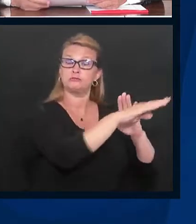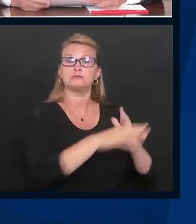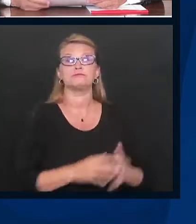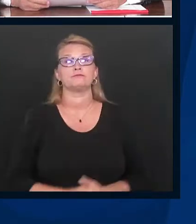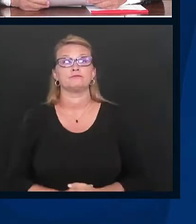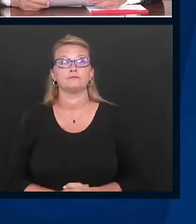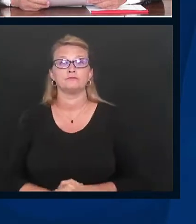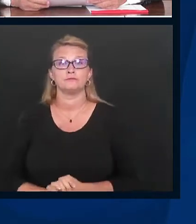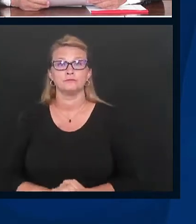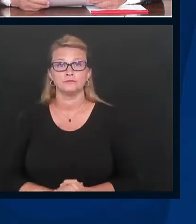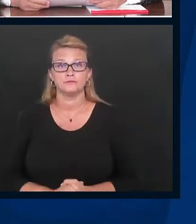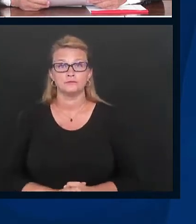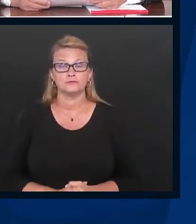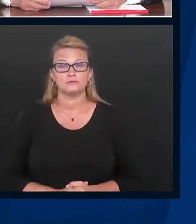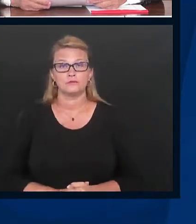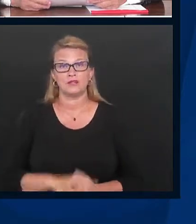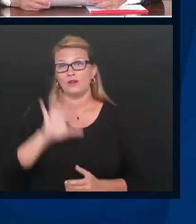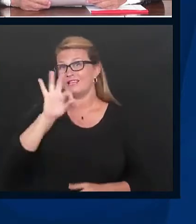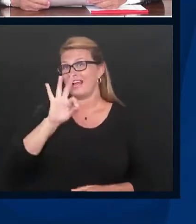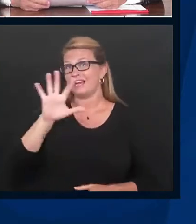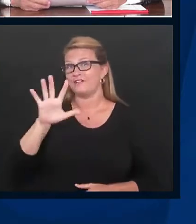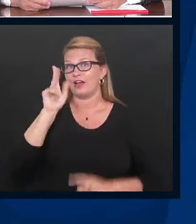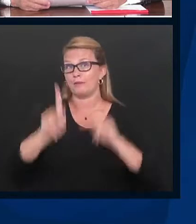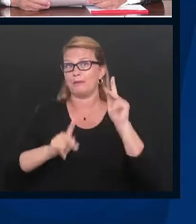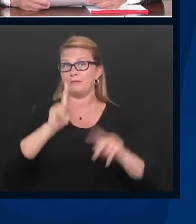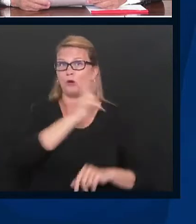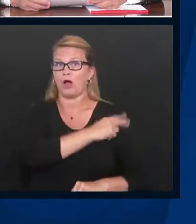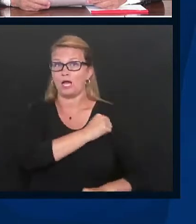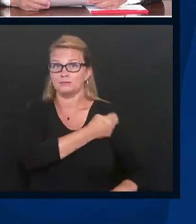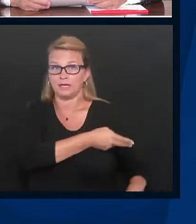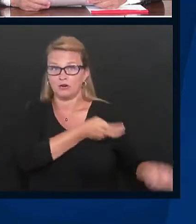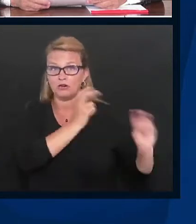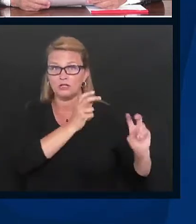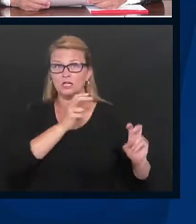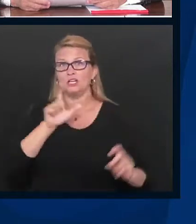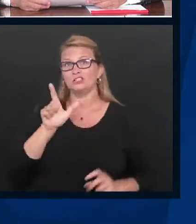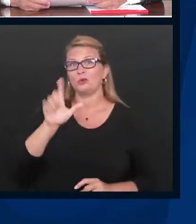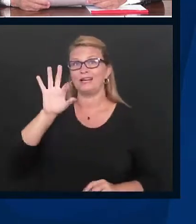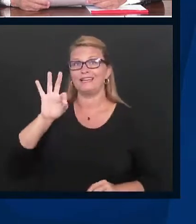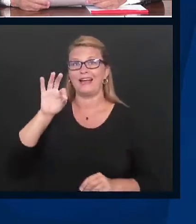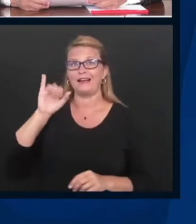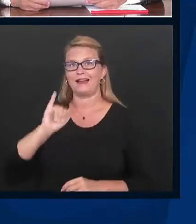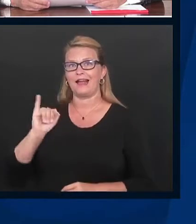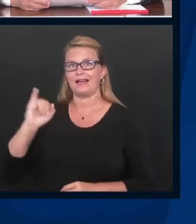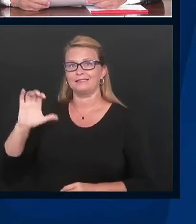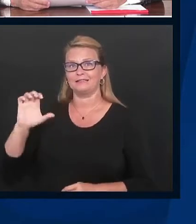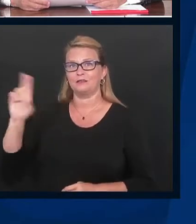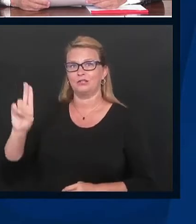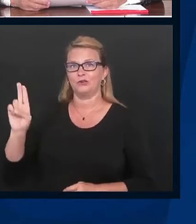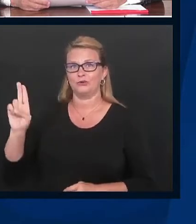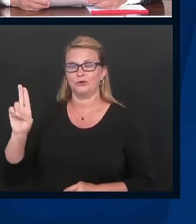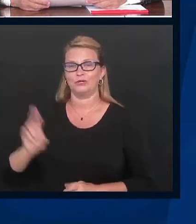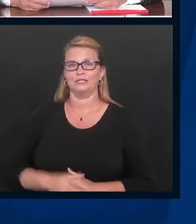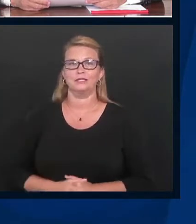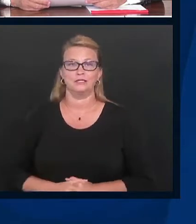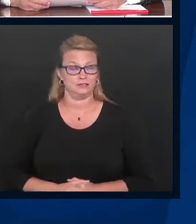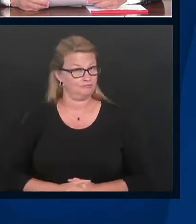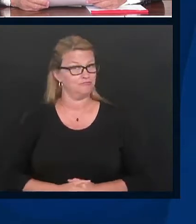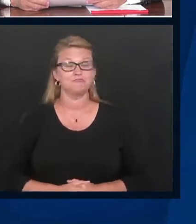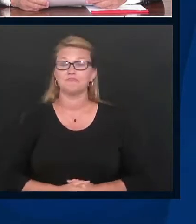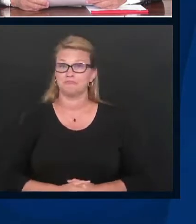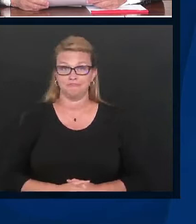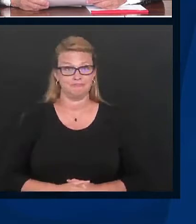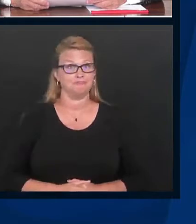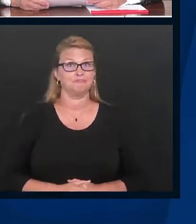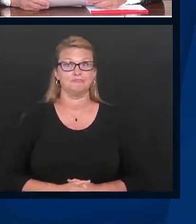own. We have 95 people that are hospitalized and 29 in the ICU units. You know, that's